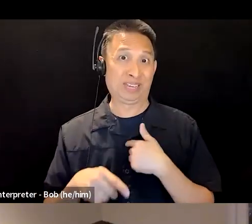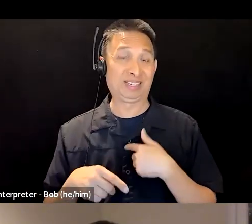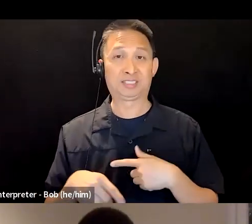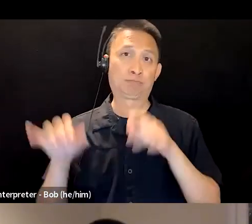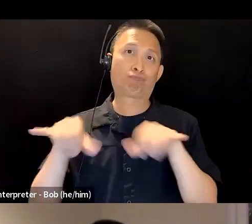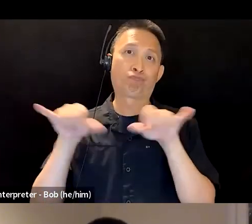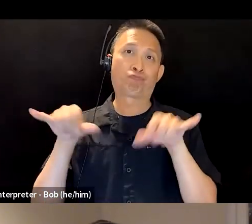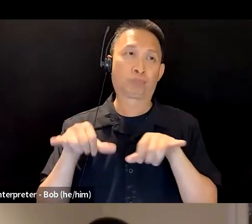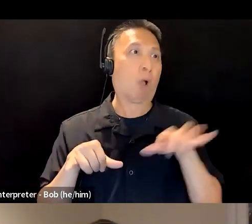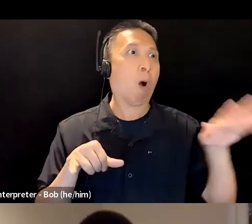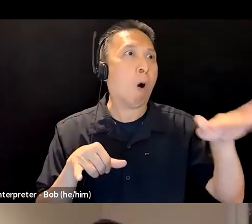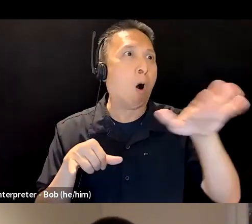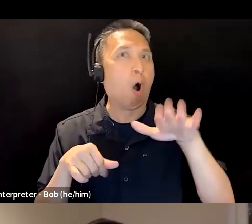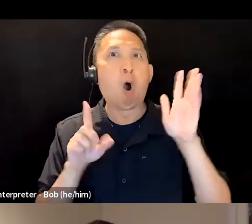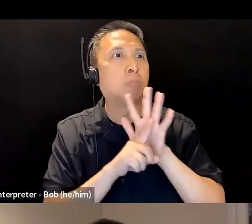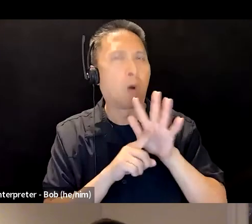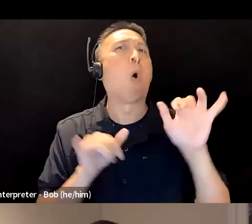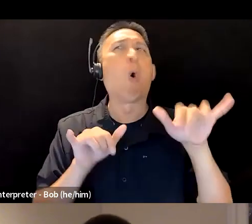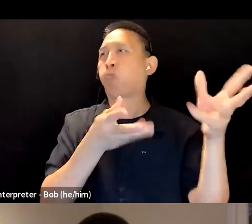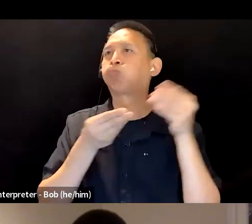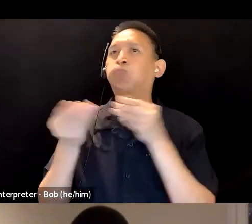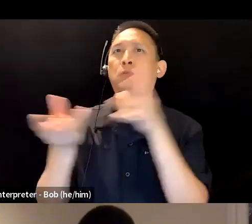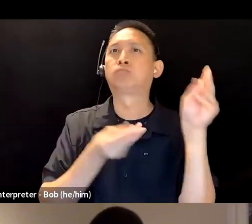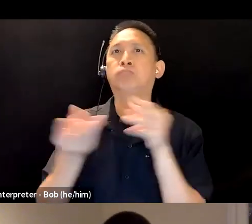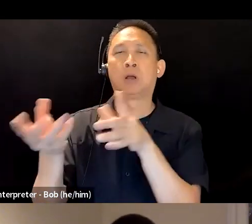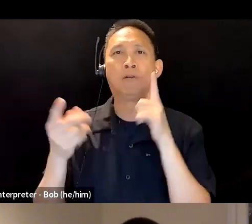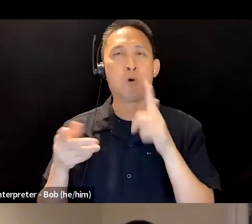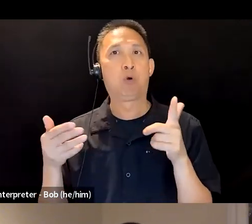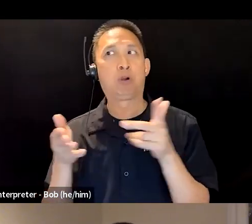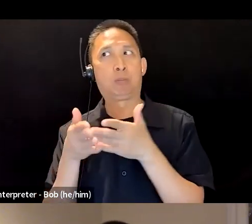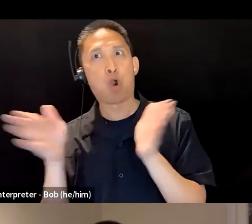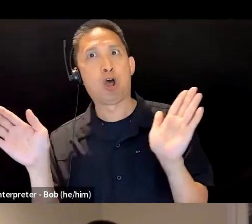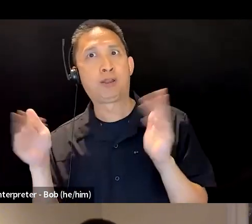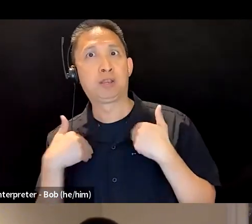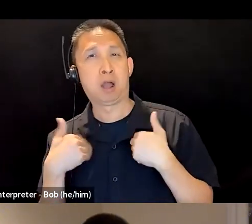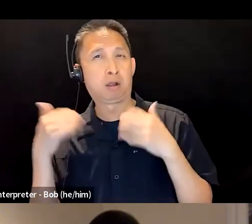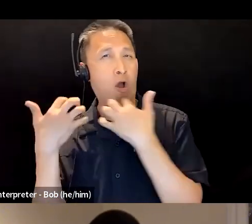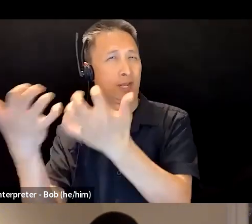we're justifying ourselves to like a broad audience, to a young audience.